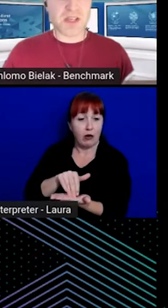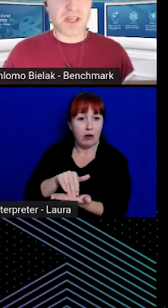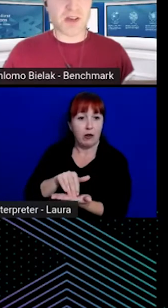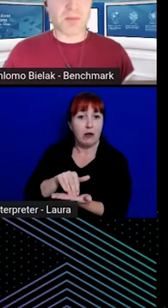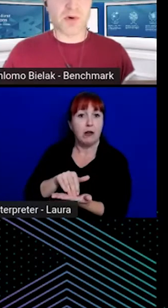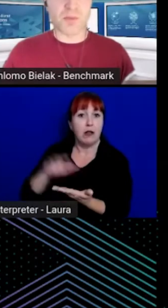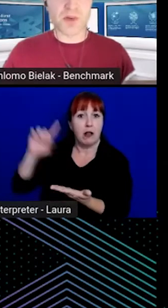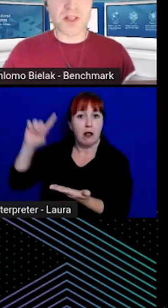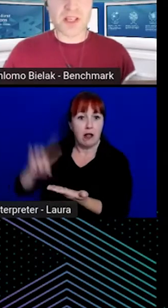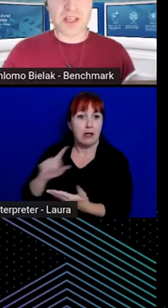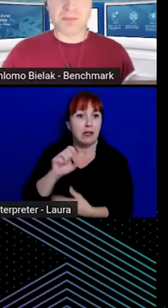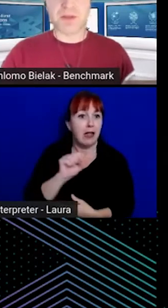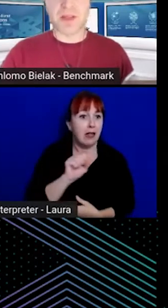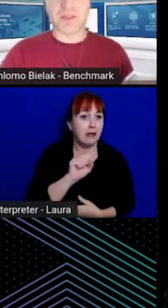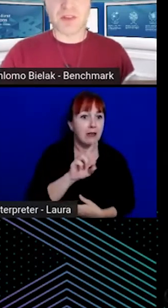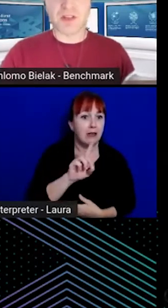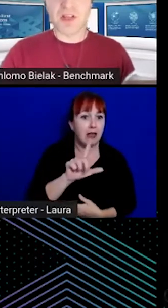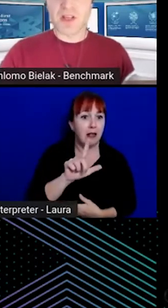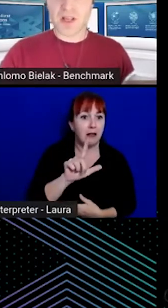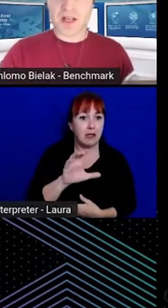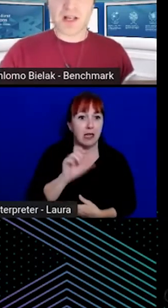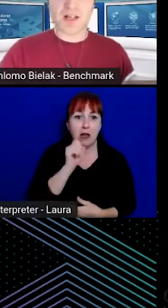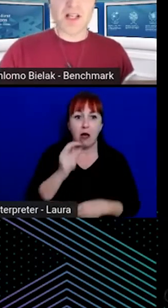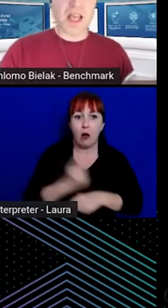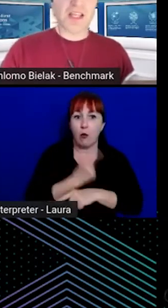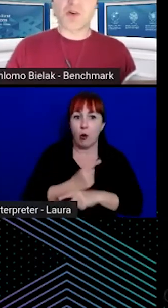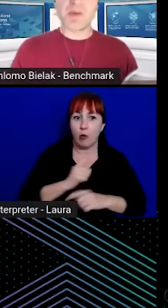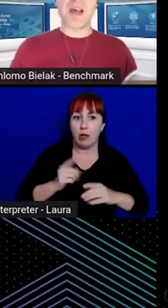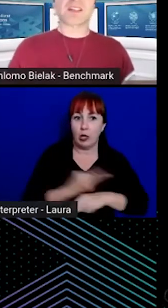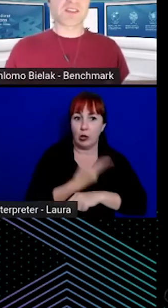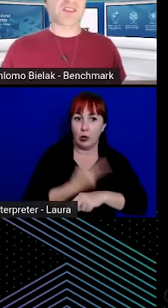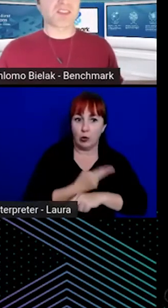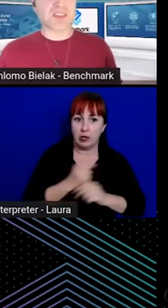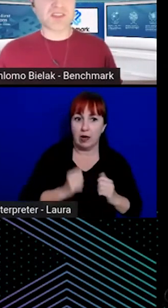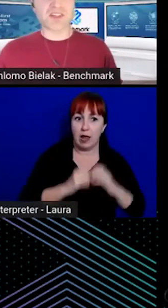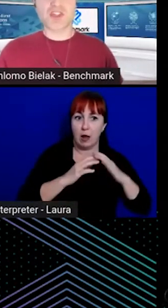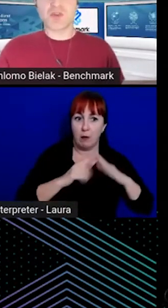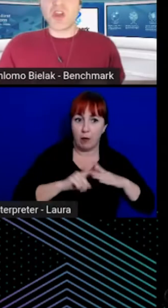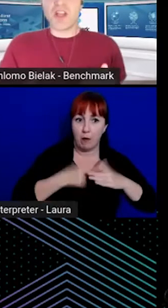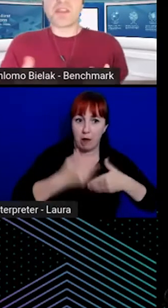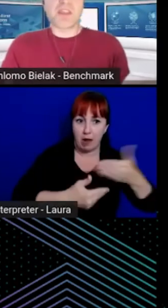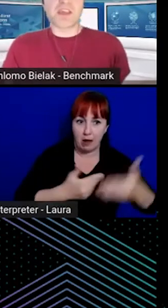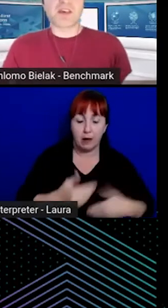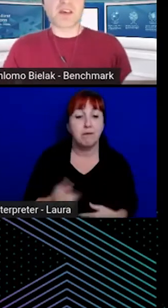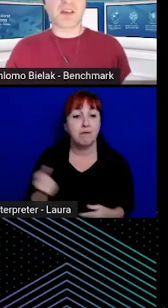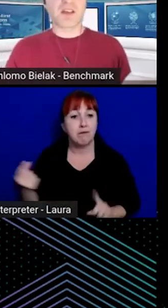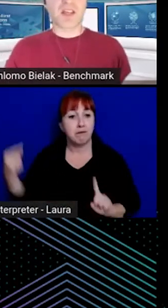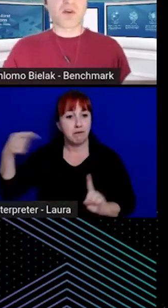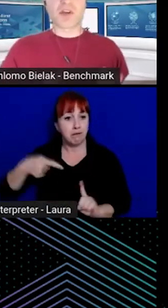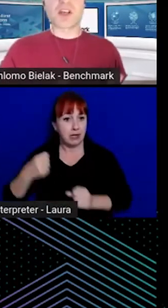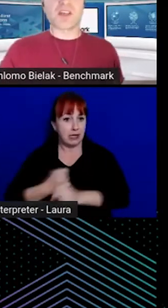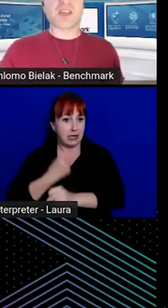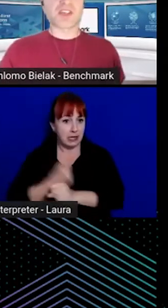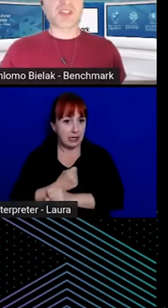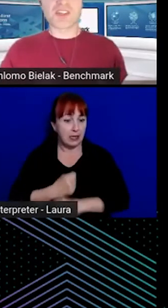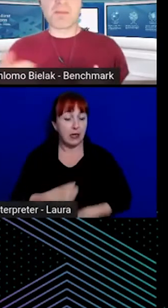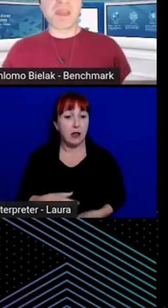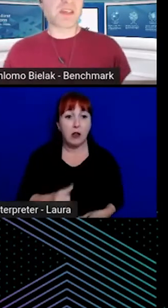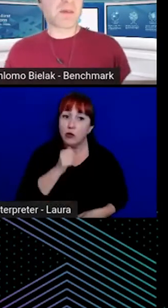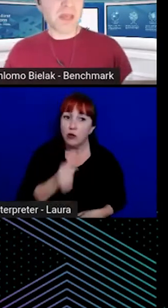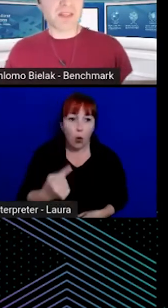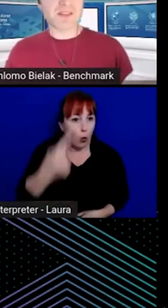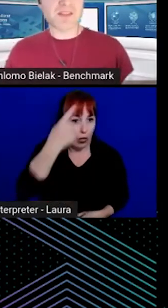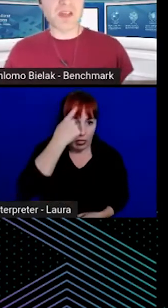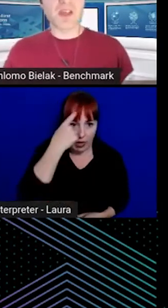isn't being appropriately implemented. And go back to the statistics. Do not think that organizations that